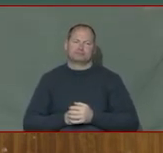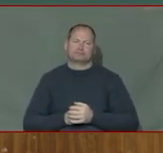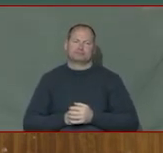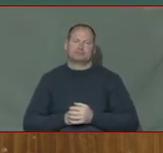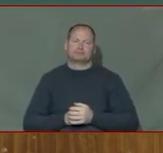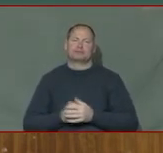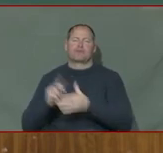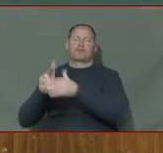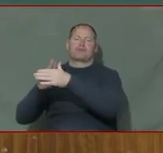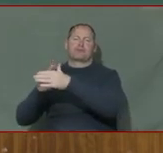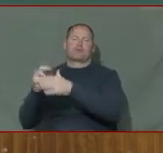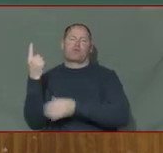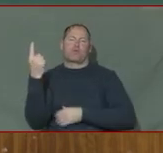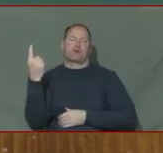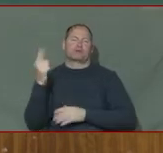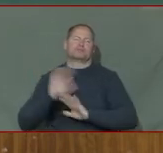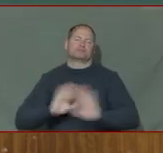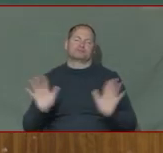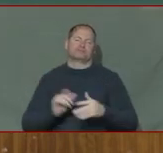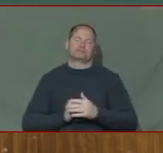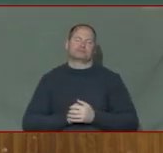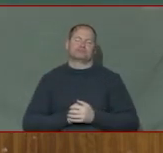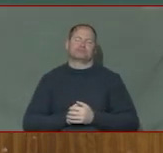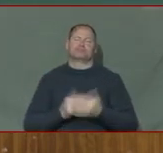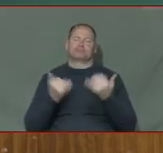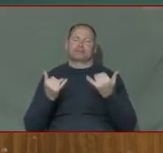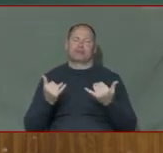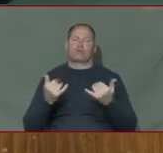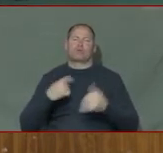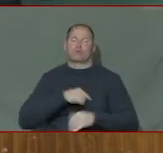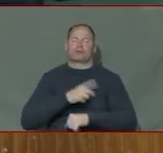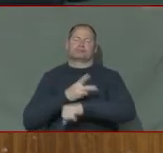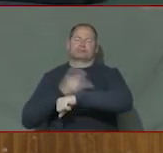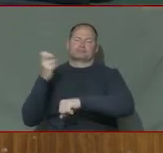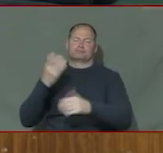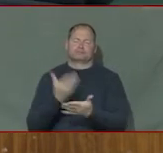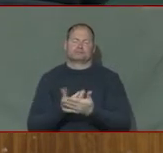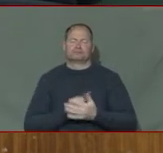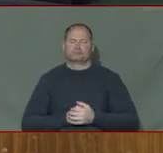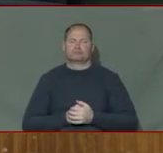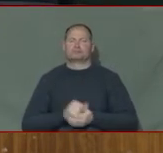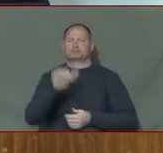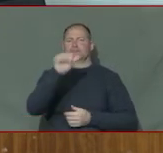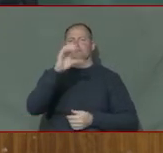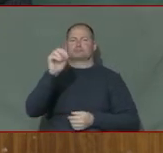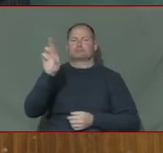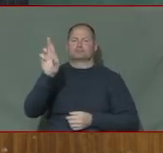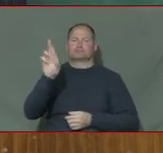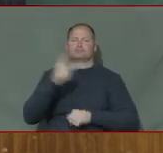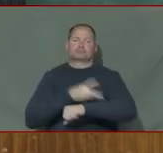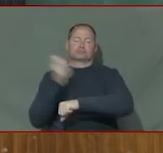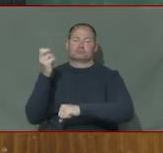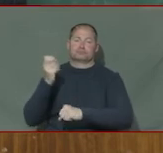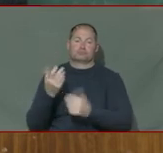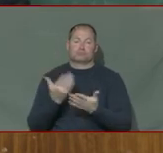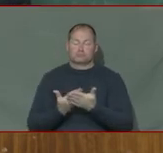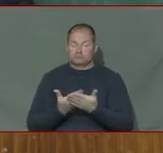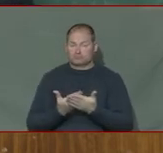one variable. So now we can differentiate. So to differentiate 60r, we're going to